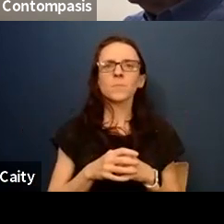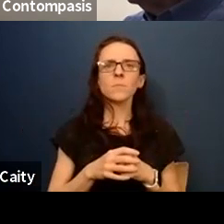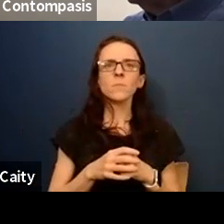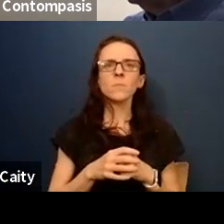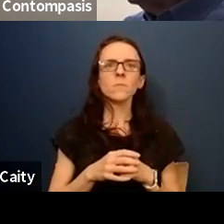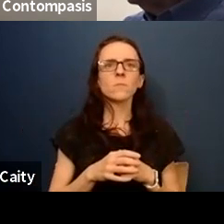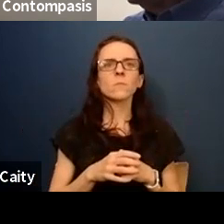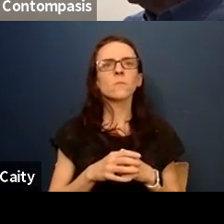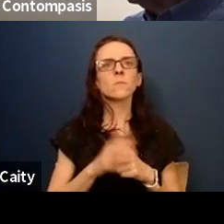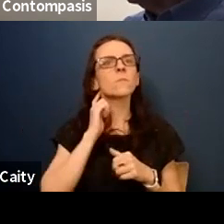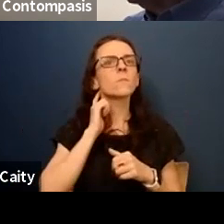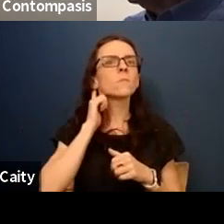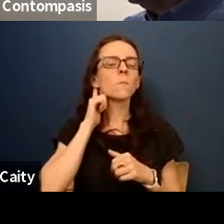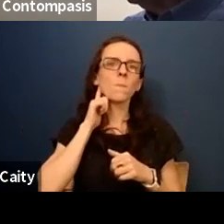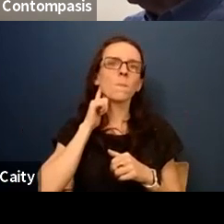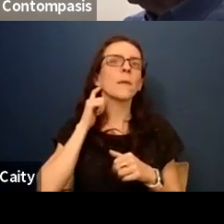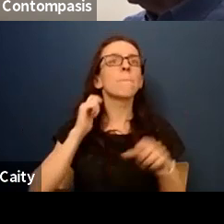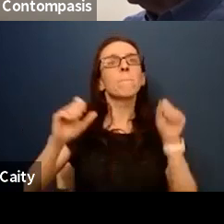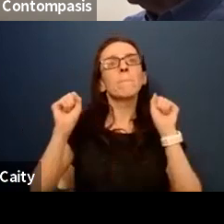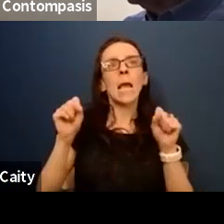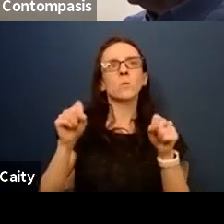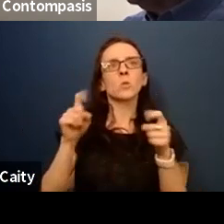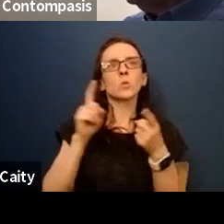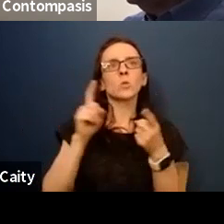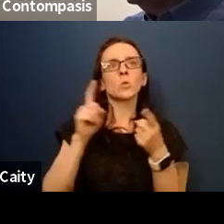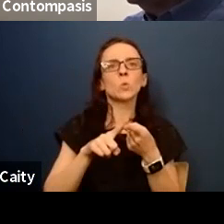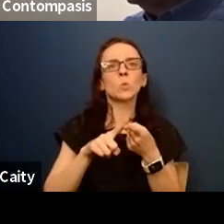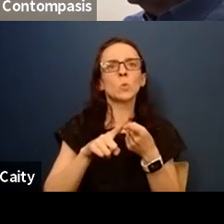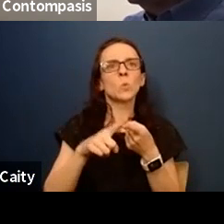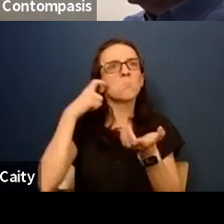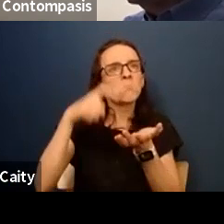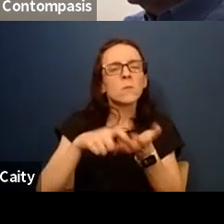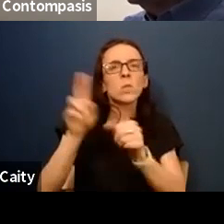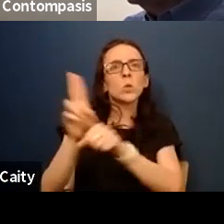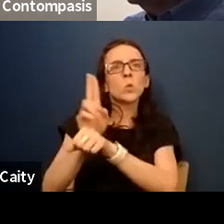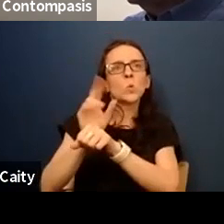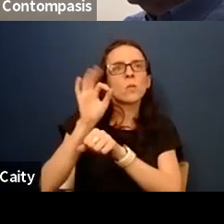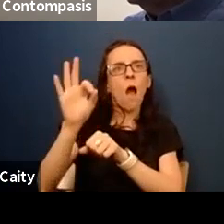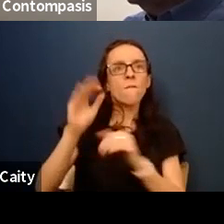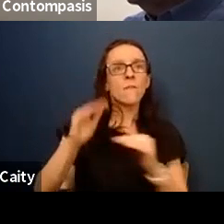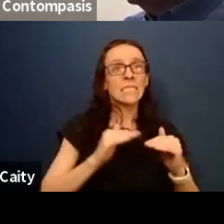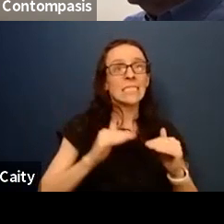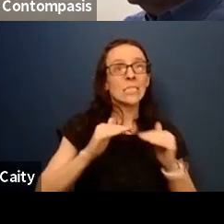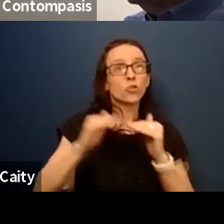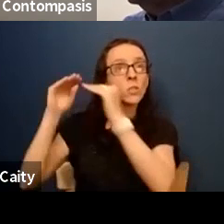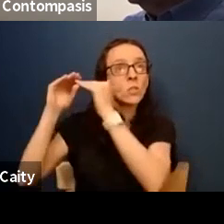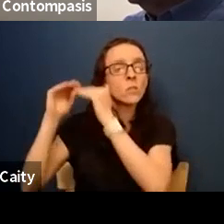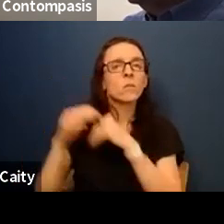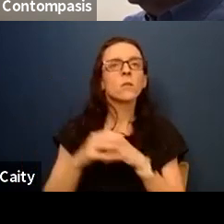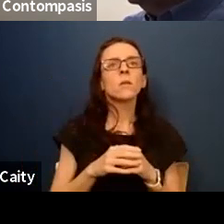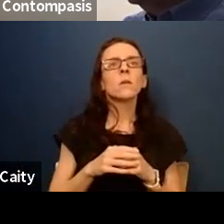be able to distinguish tier, you know, the use of tiers versus